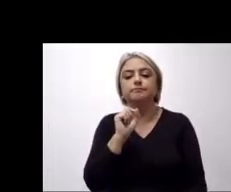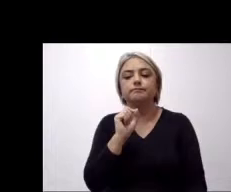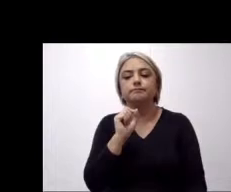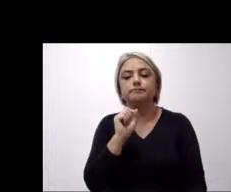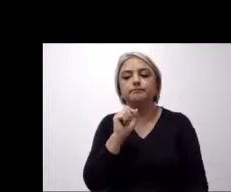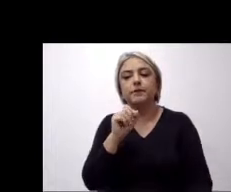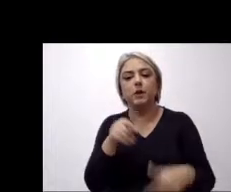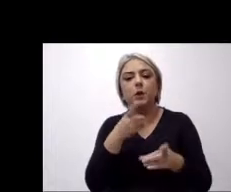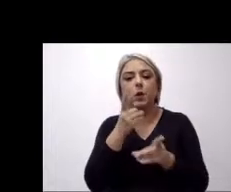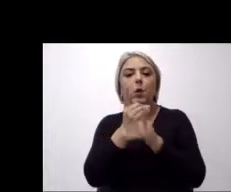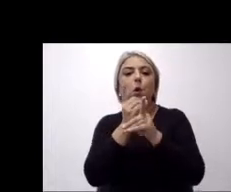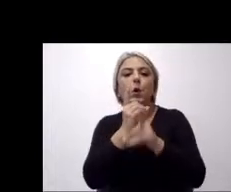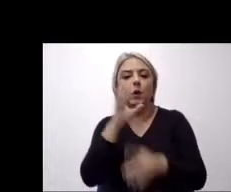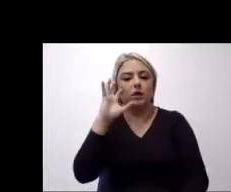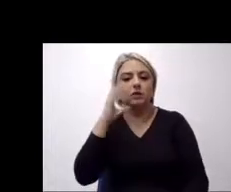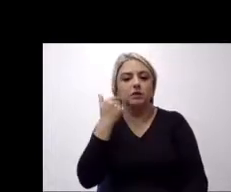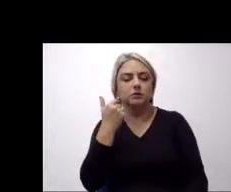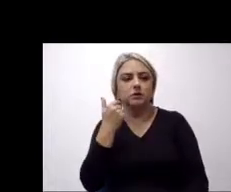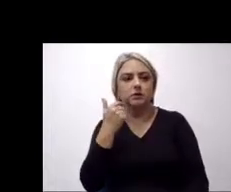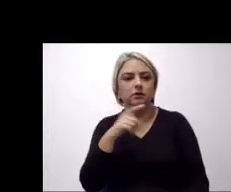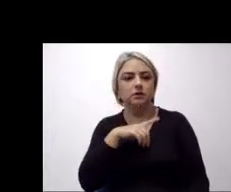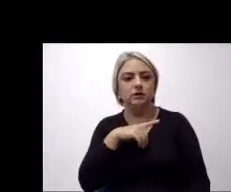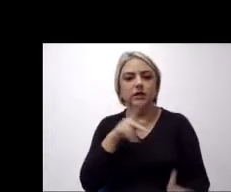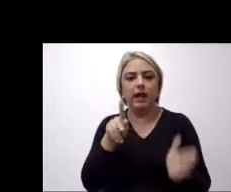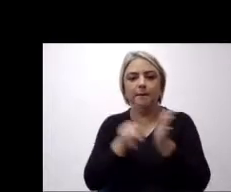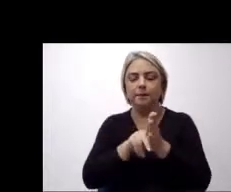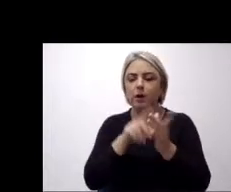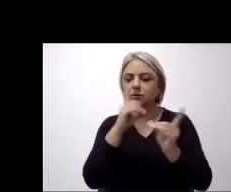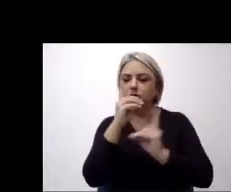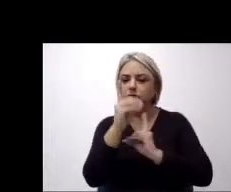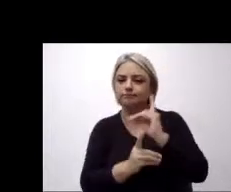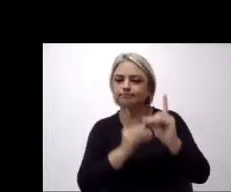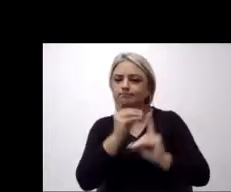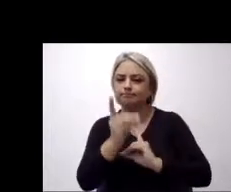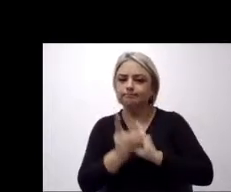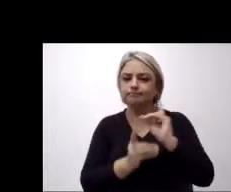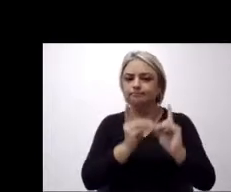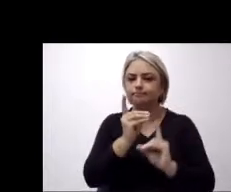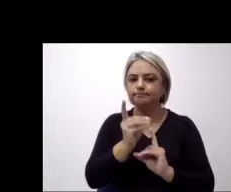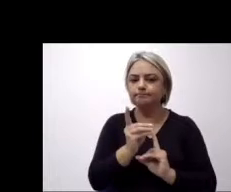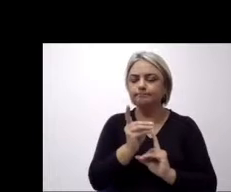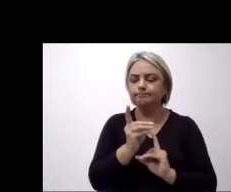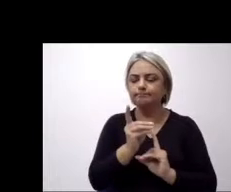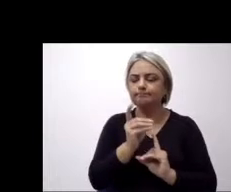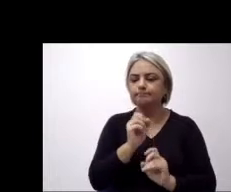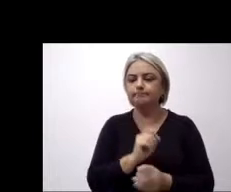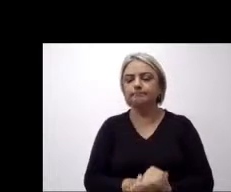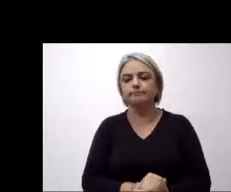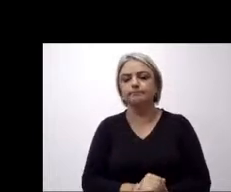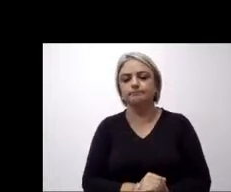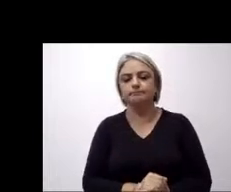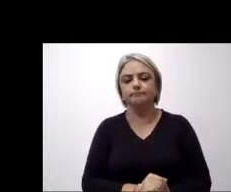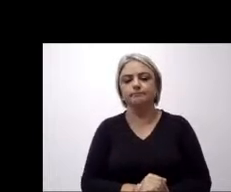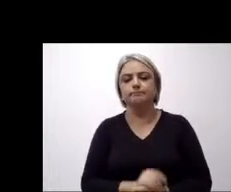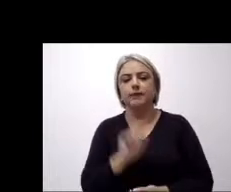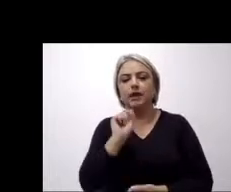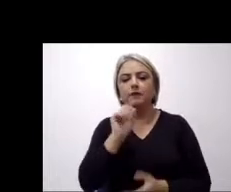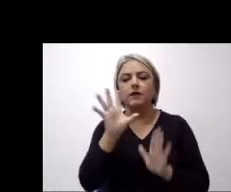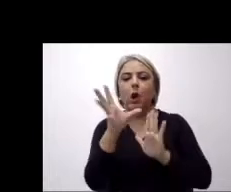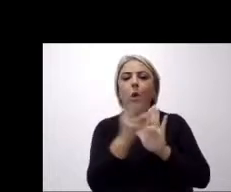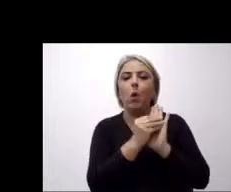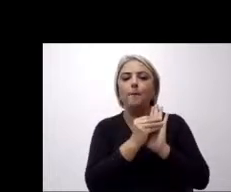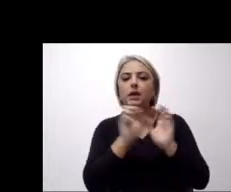dynamic, and there is like a coupling system. What we try to do is to more observe exactly what's